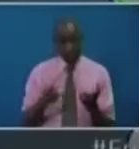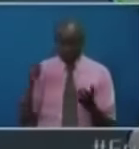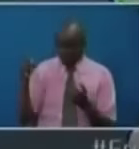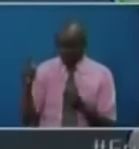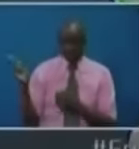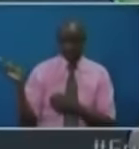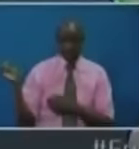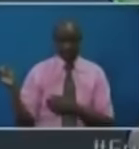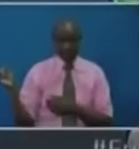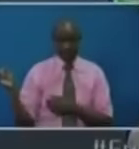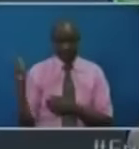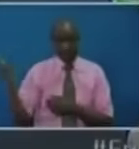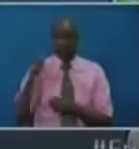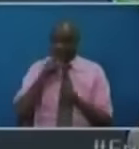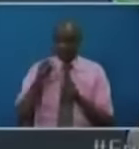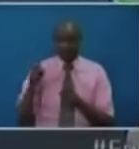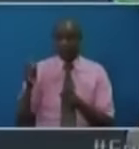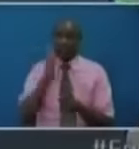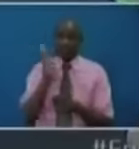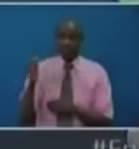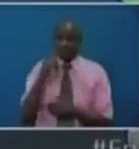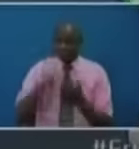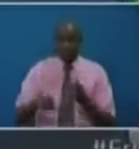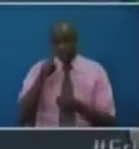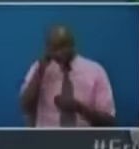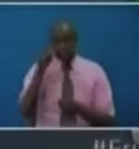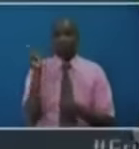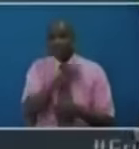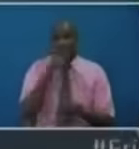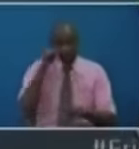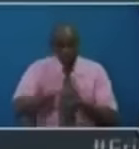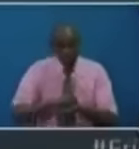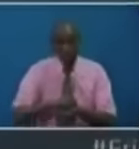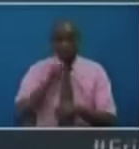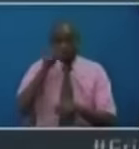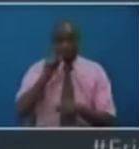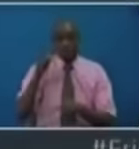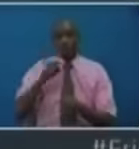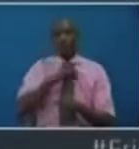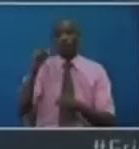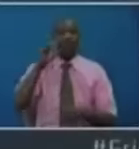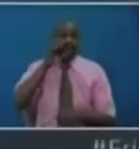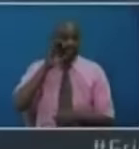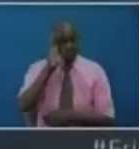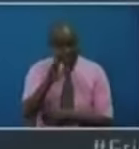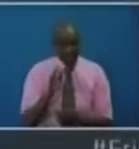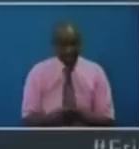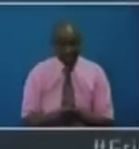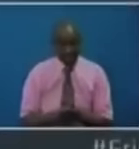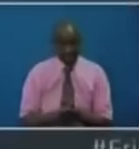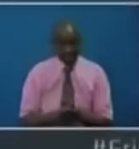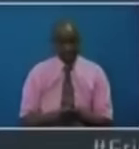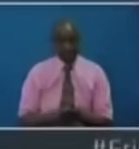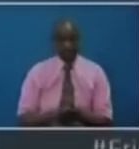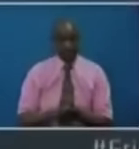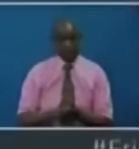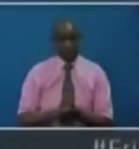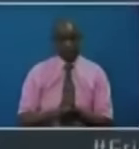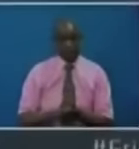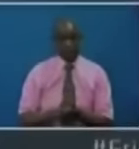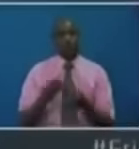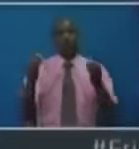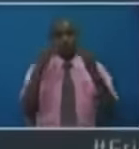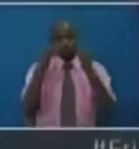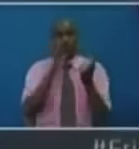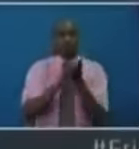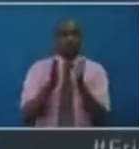was taught by his mother. Jugush, can you finish school so that you can go to your cousin at Grogon for you to be taught to